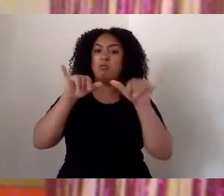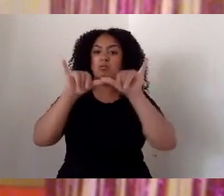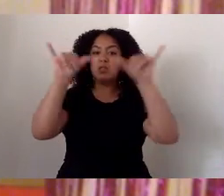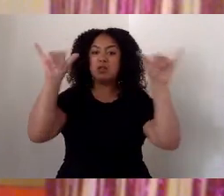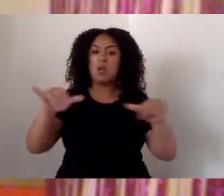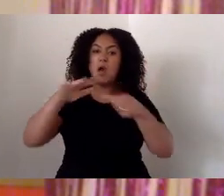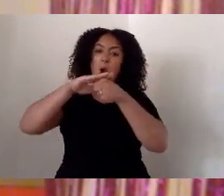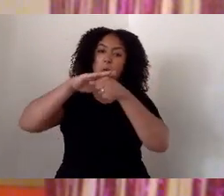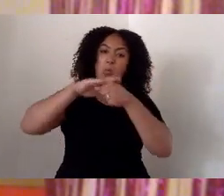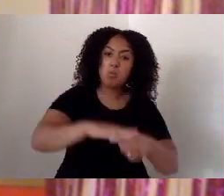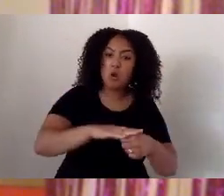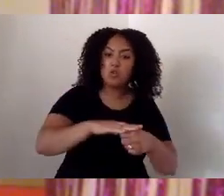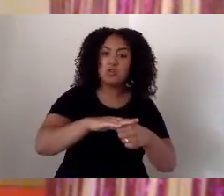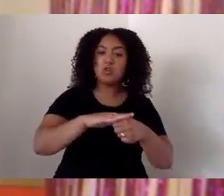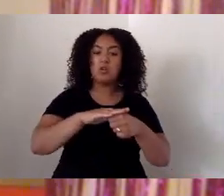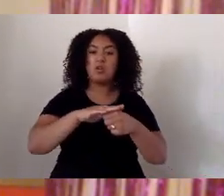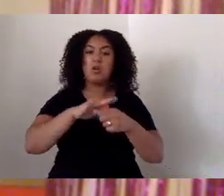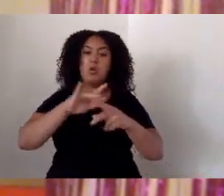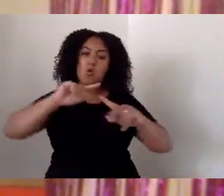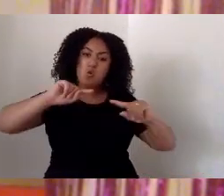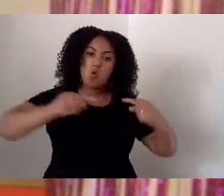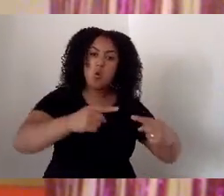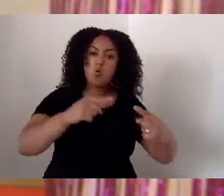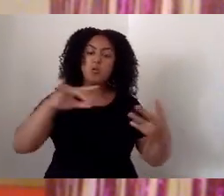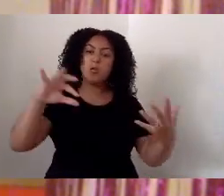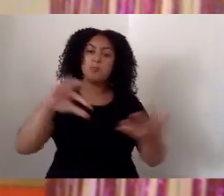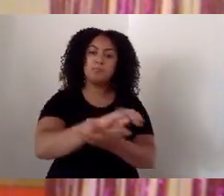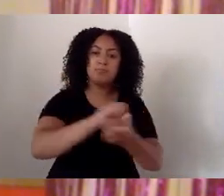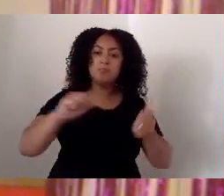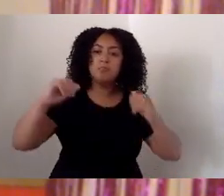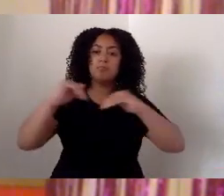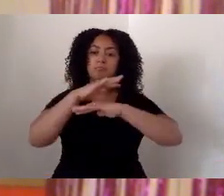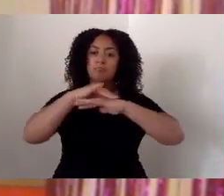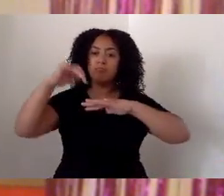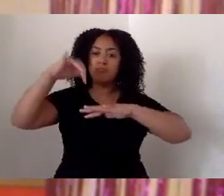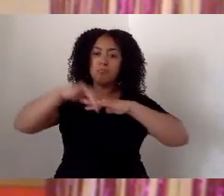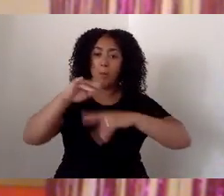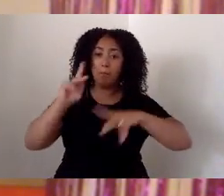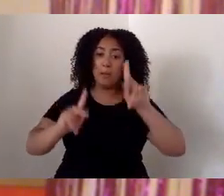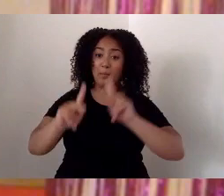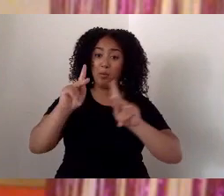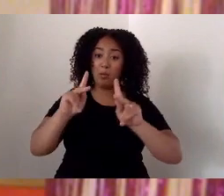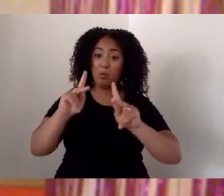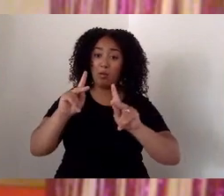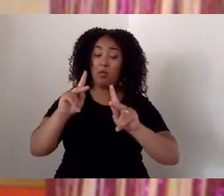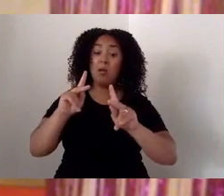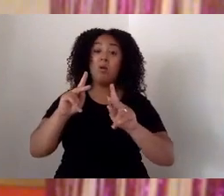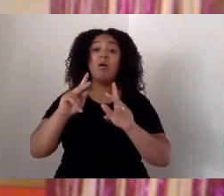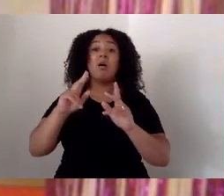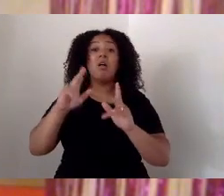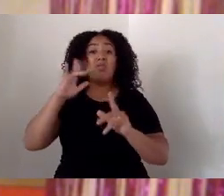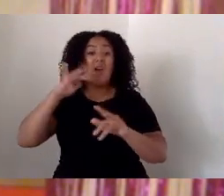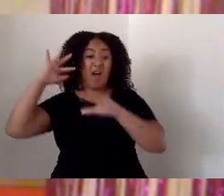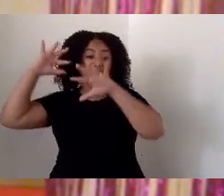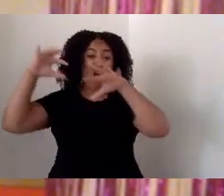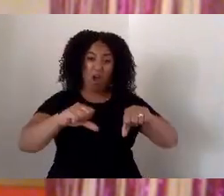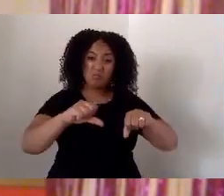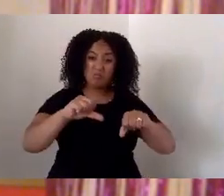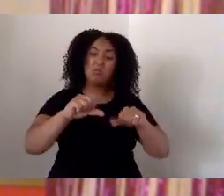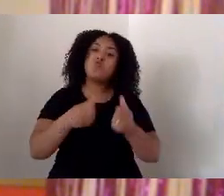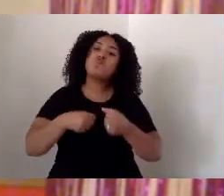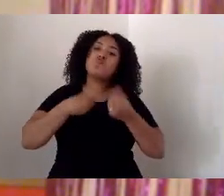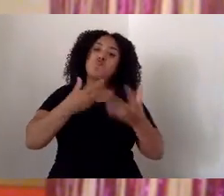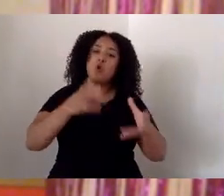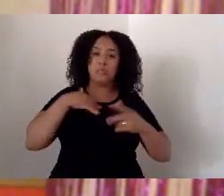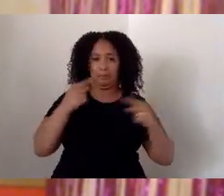injustices faced by Indigenous people due to this colonization. I want to challenge folks in this month to be an ally